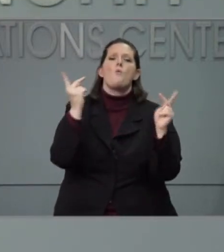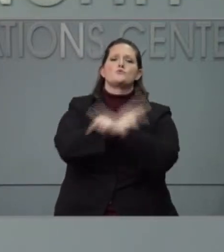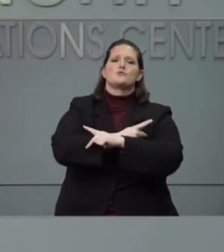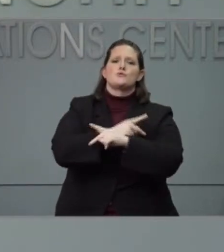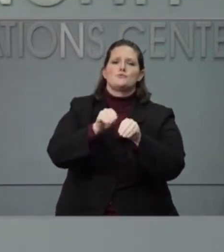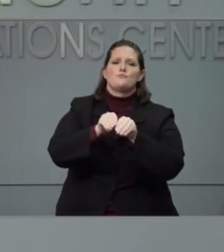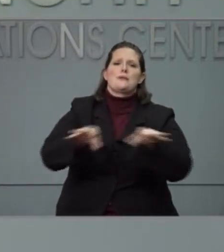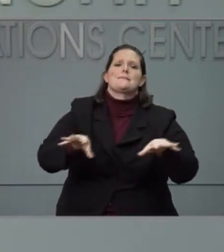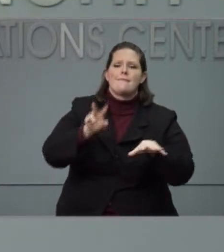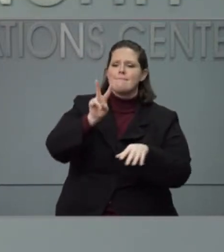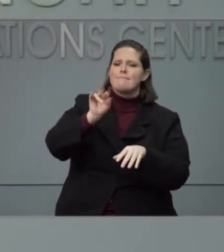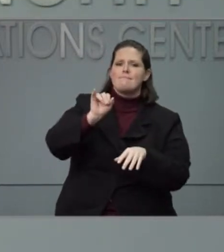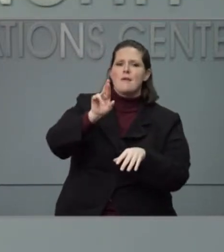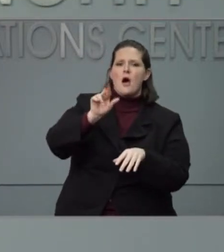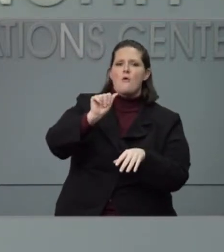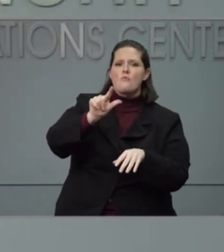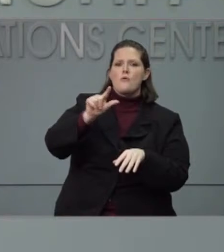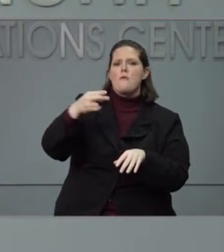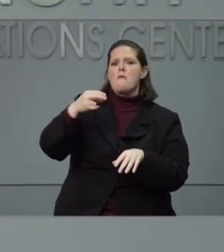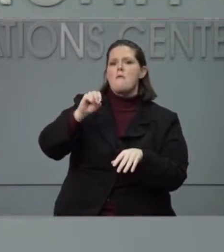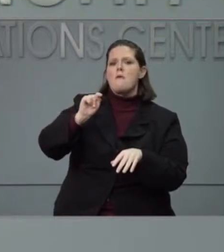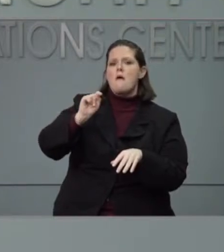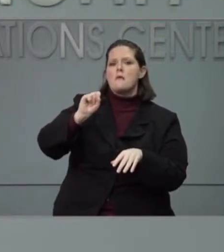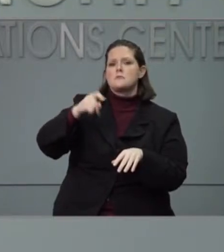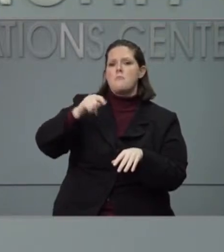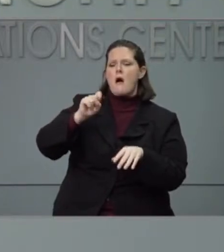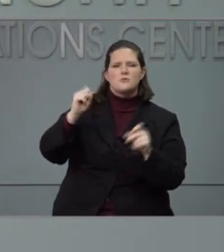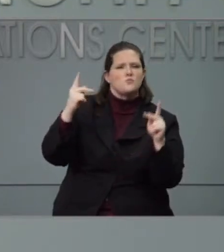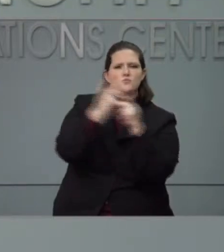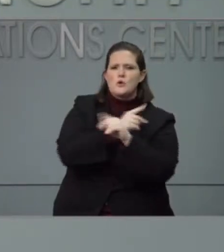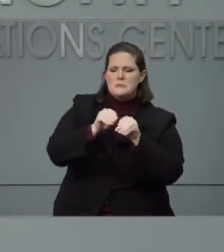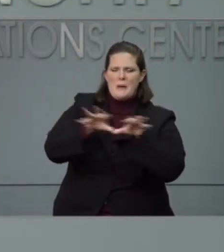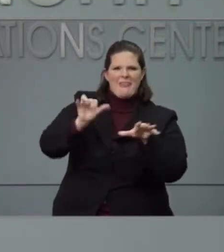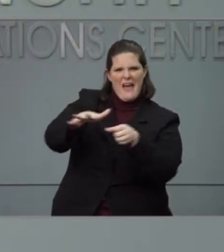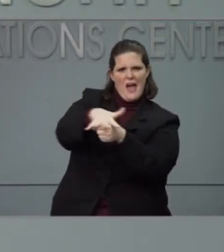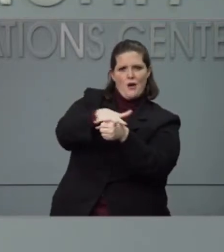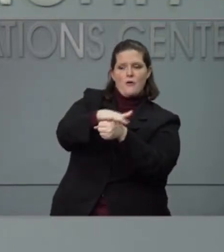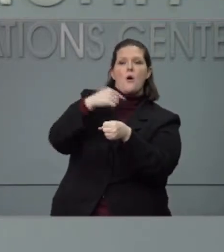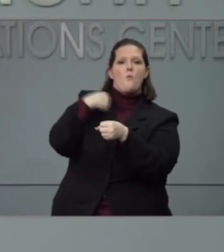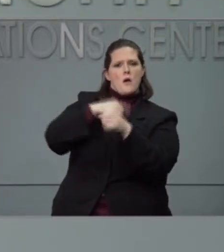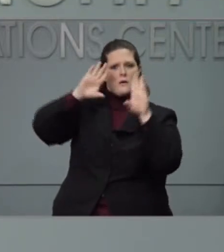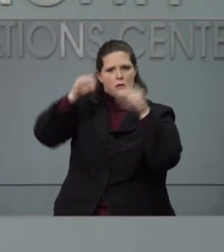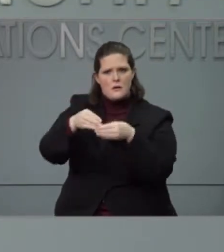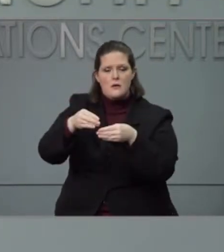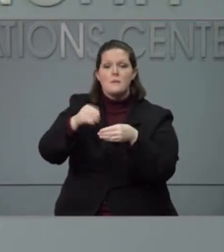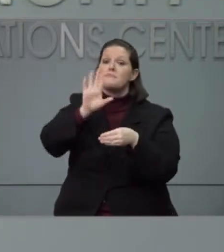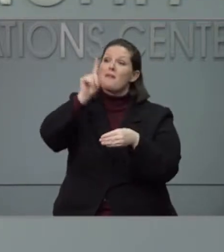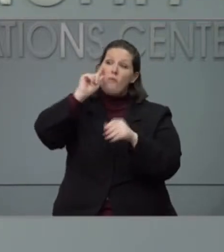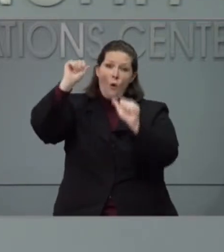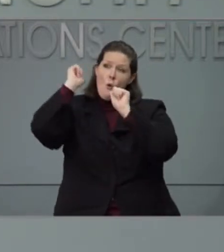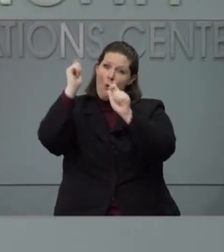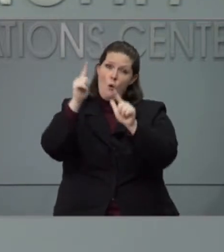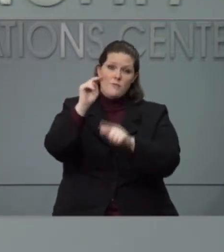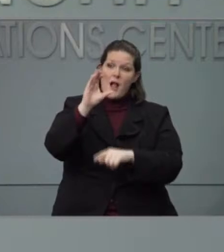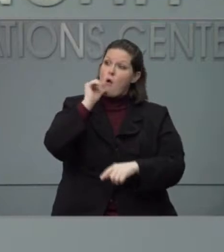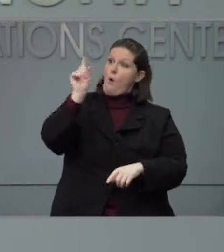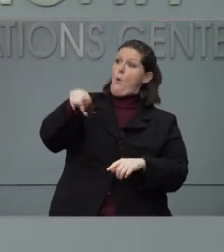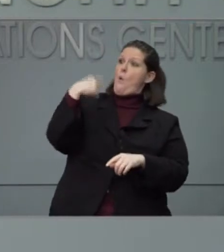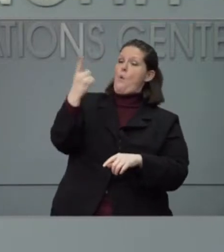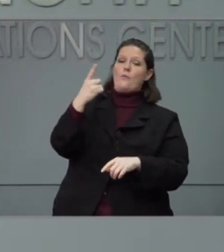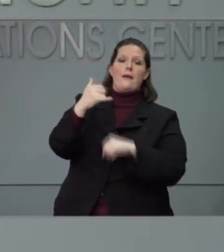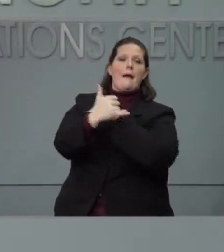viral hotspots. And this is for everybody. It's not just for county commissioners, but it's also